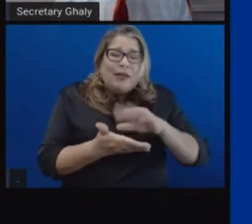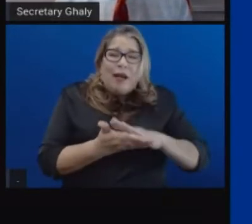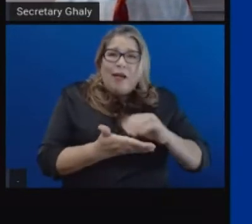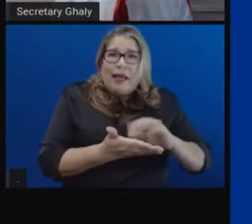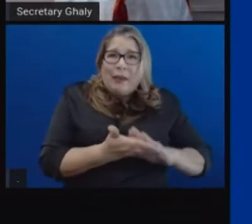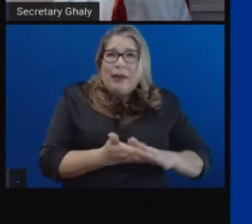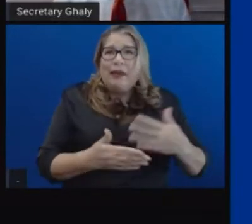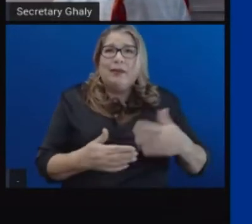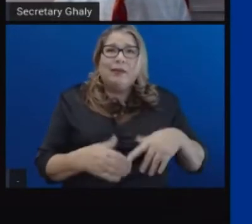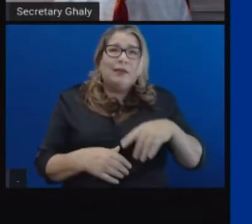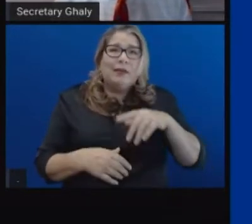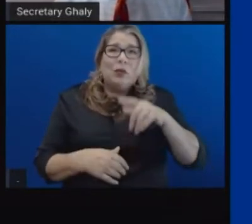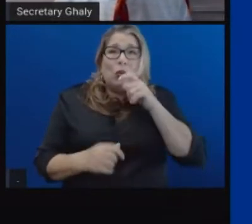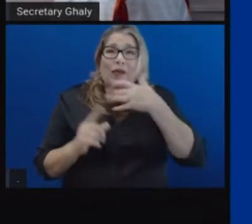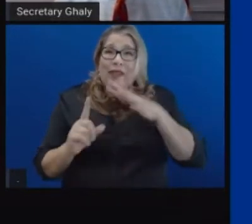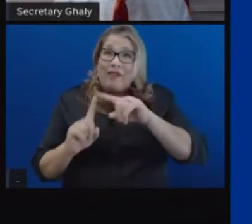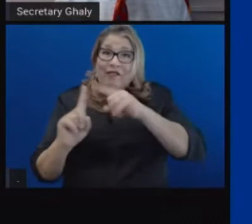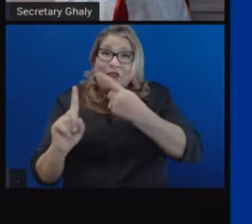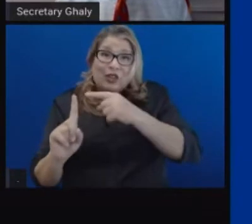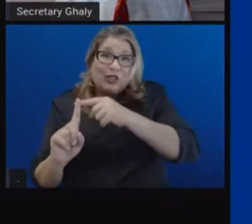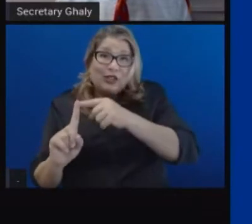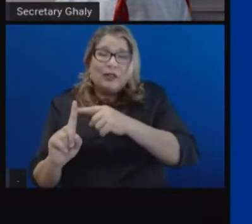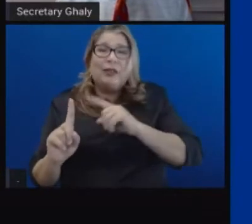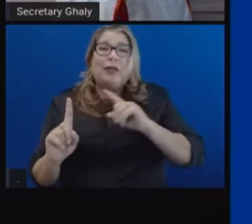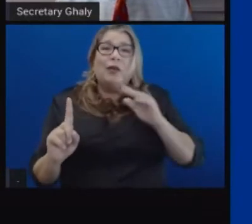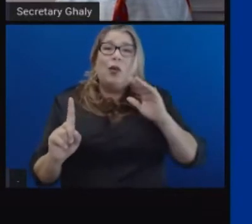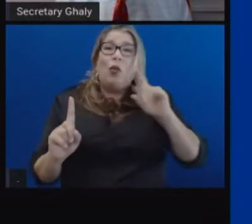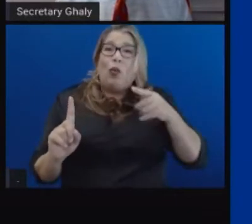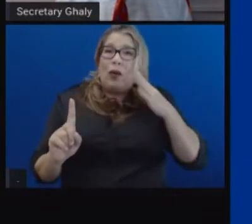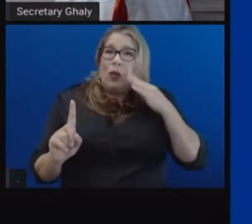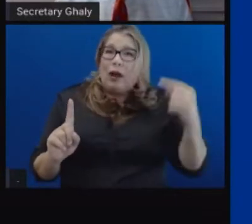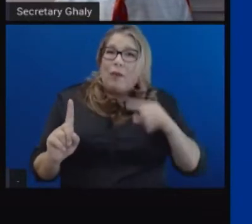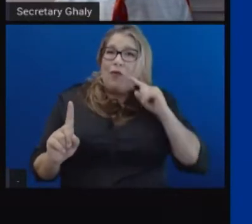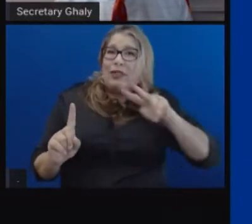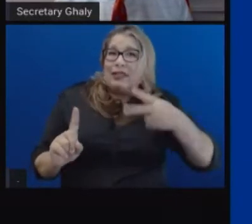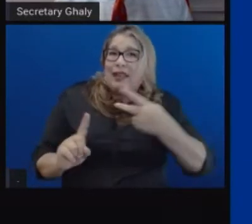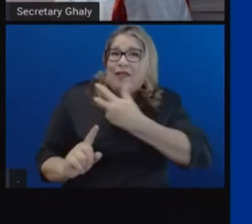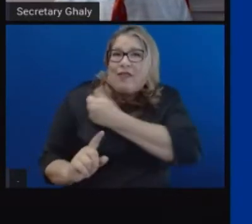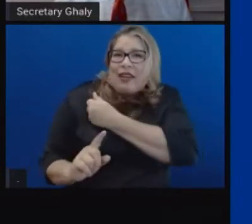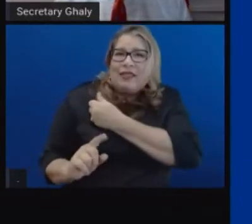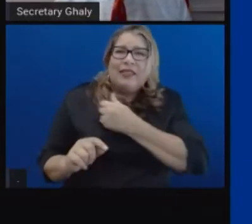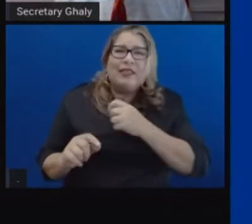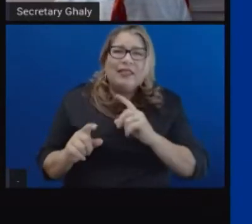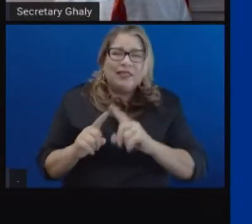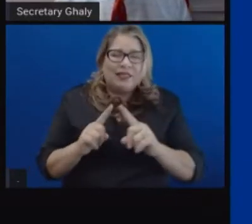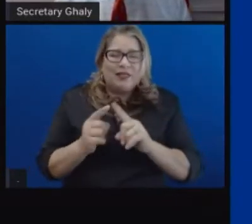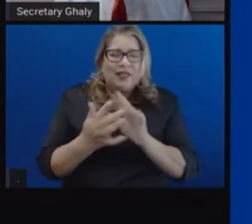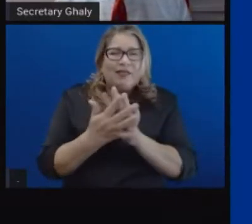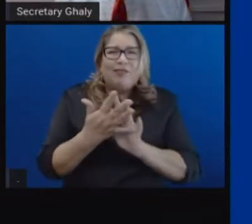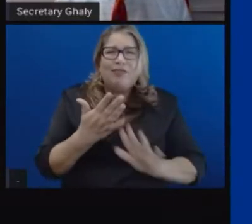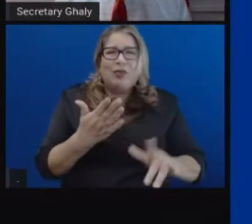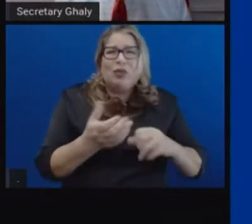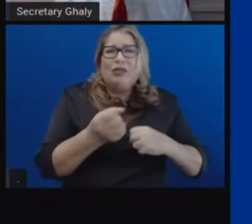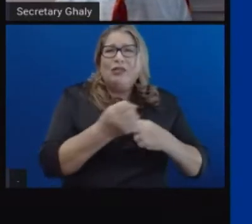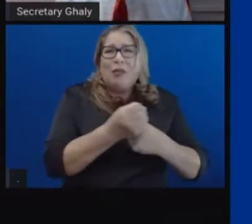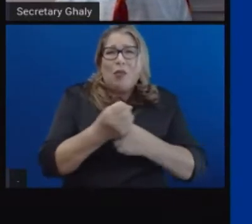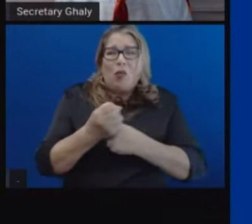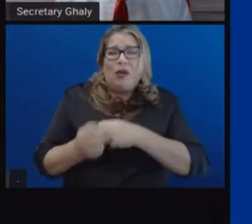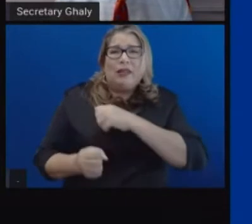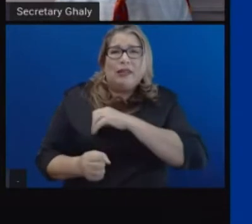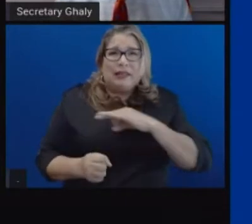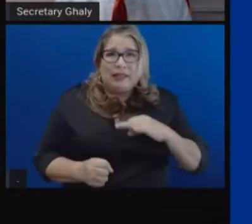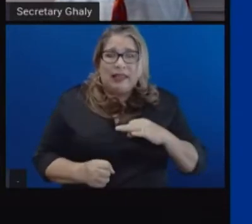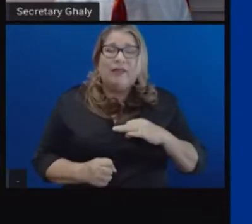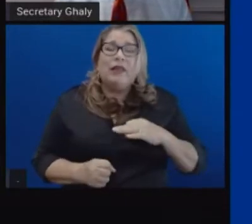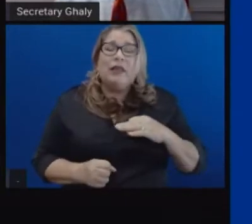I think given the level of surge and the focus on keeping our healthcare workers in our hospitals, in our clinics to provide care to those